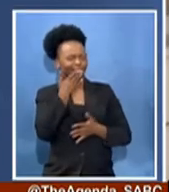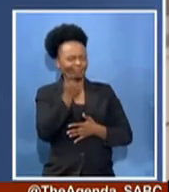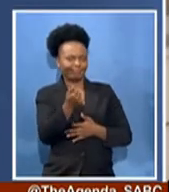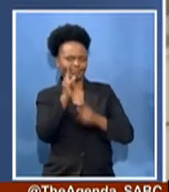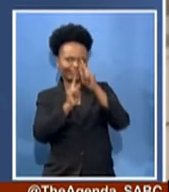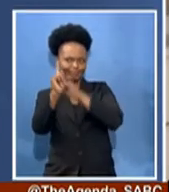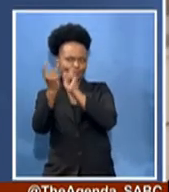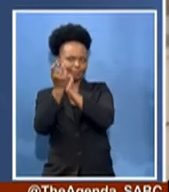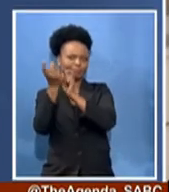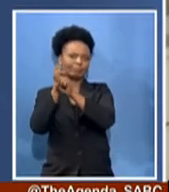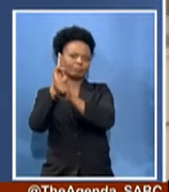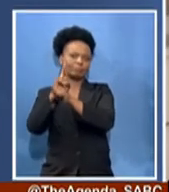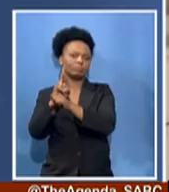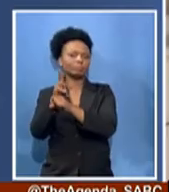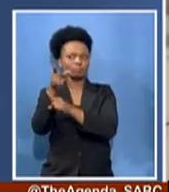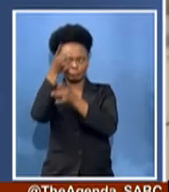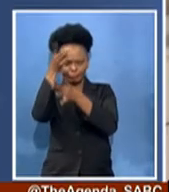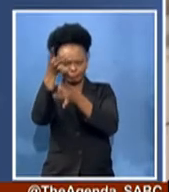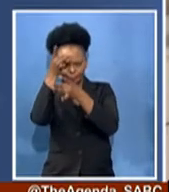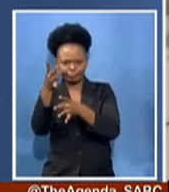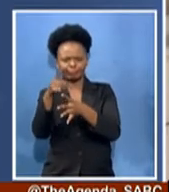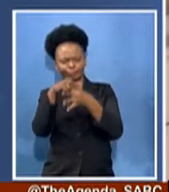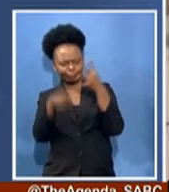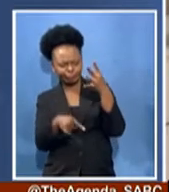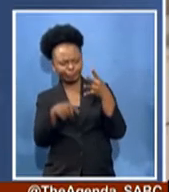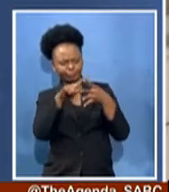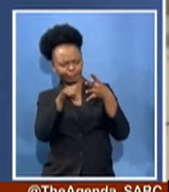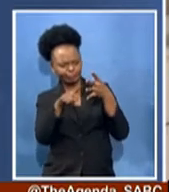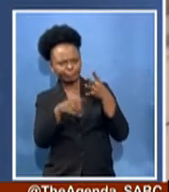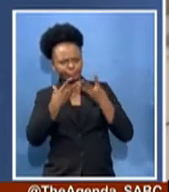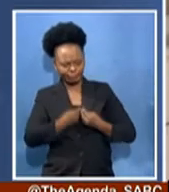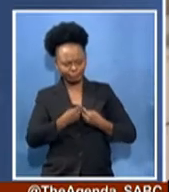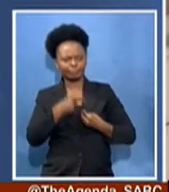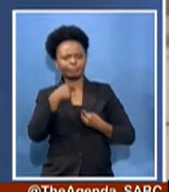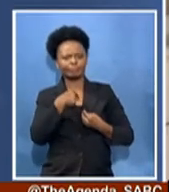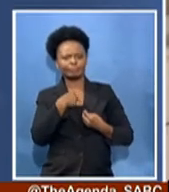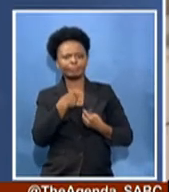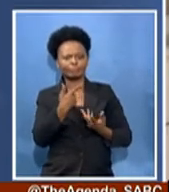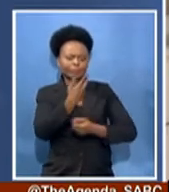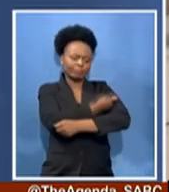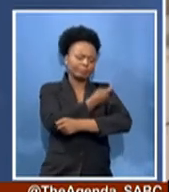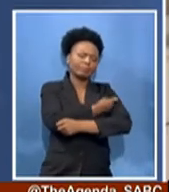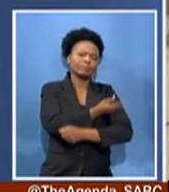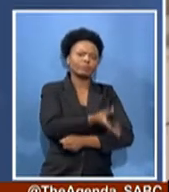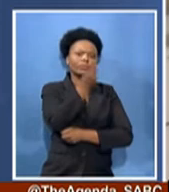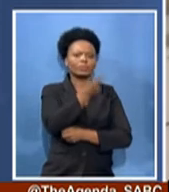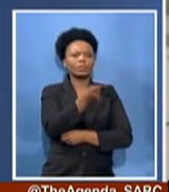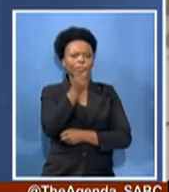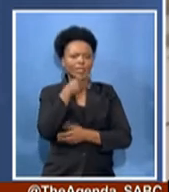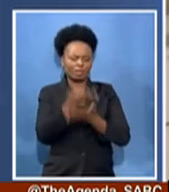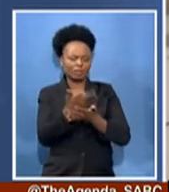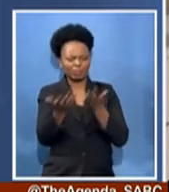had the vaccine, because in the event, the rare event that this is a clot, then early treatment can